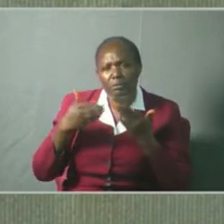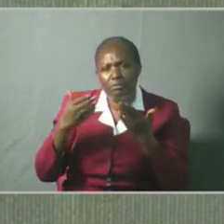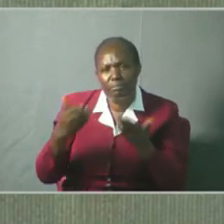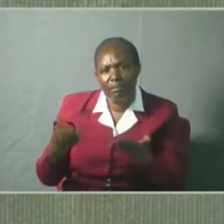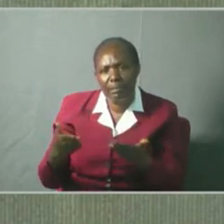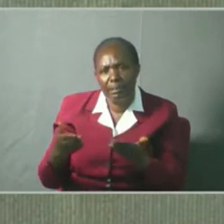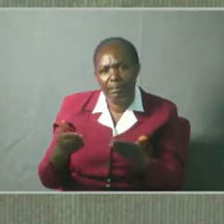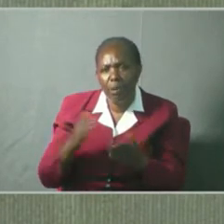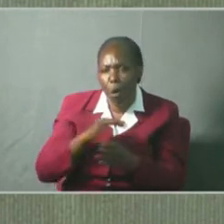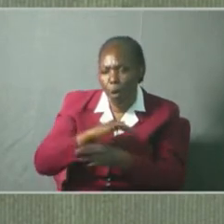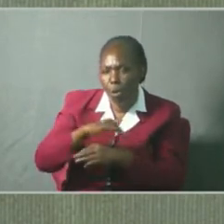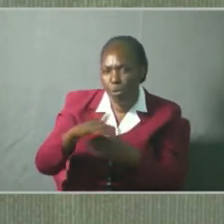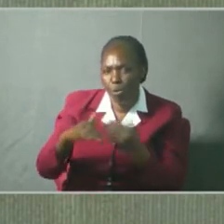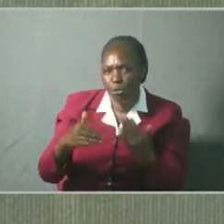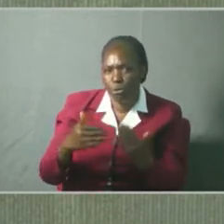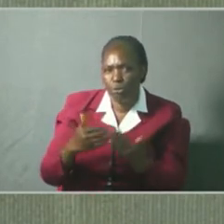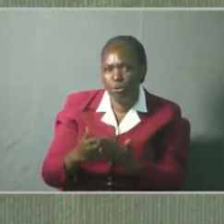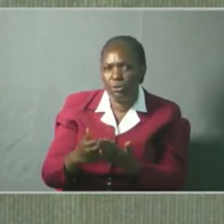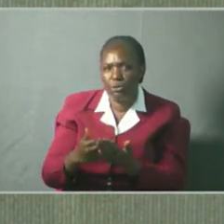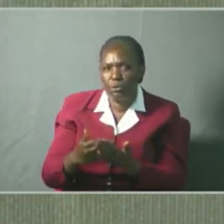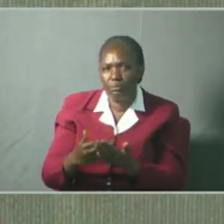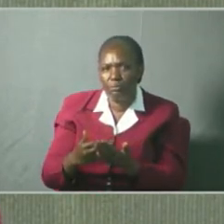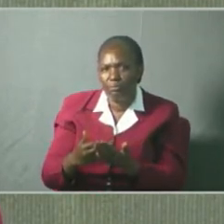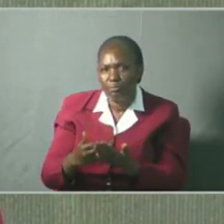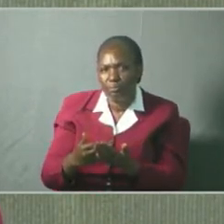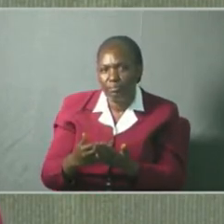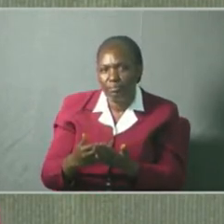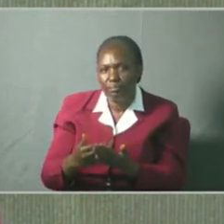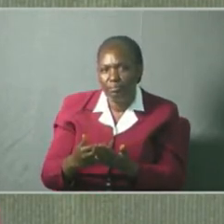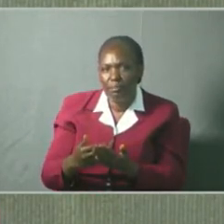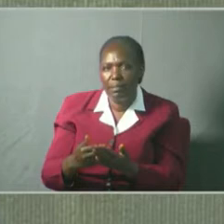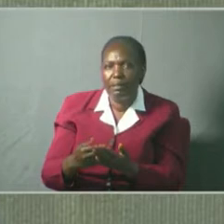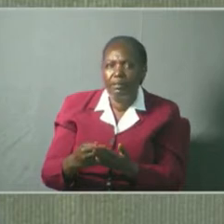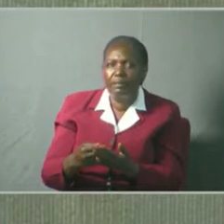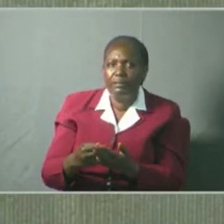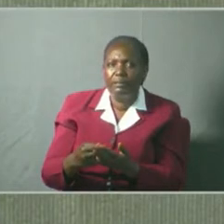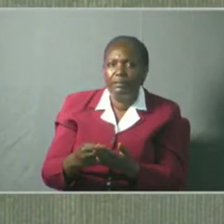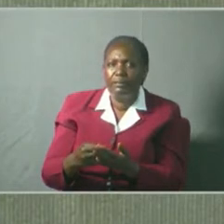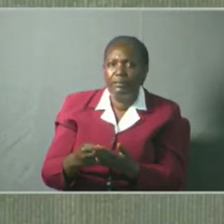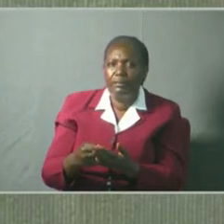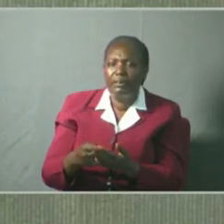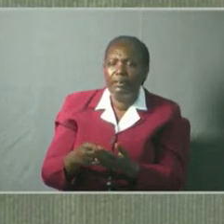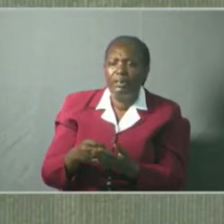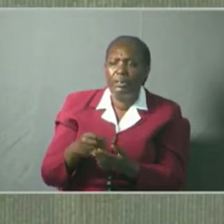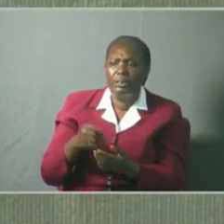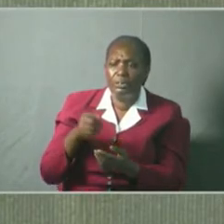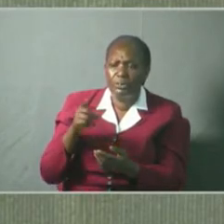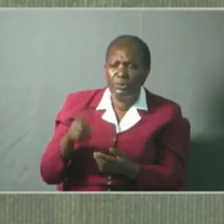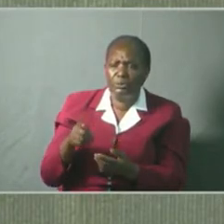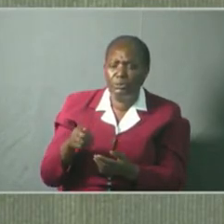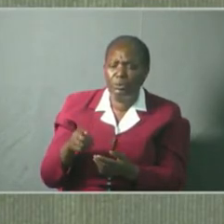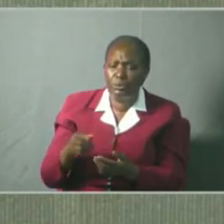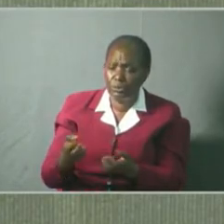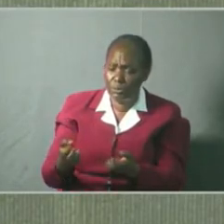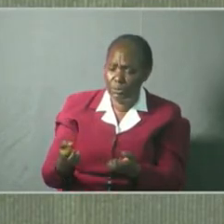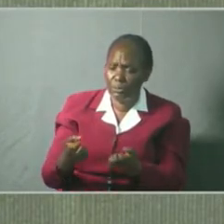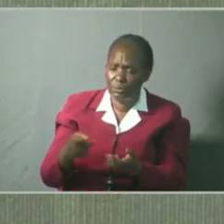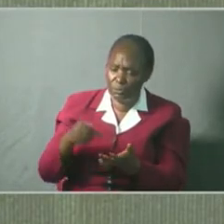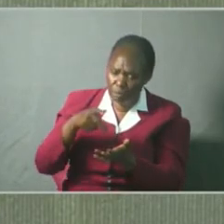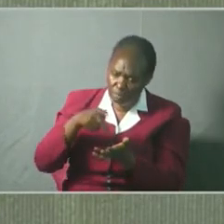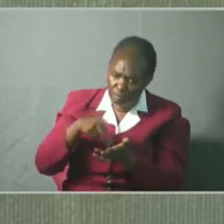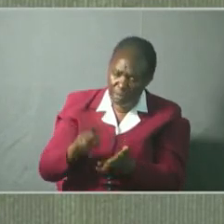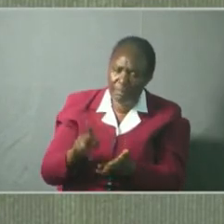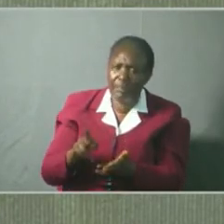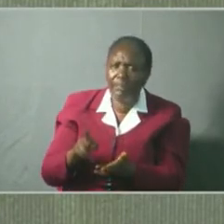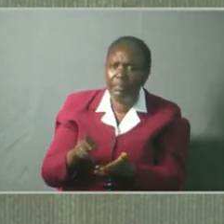months of paying of service charge. If you stay in a place and you need to pay the service charge. I was in